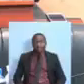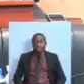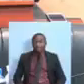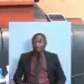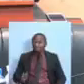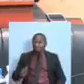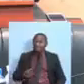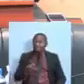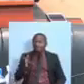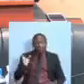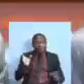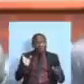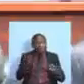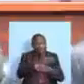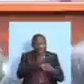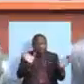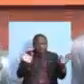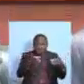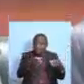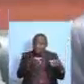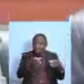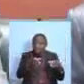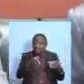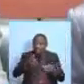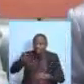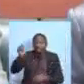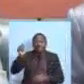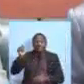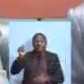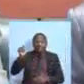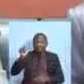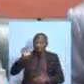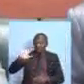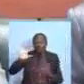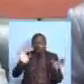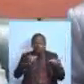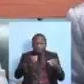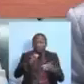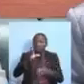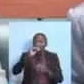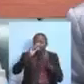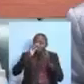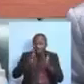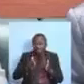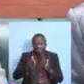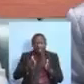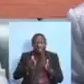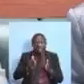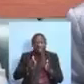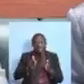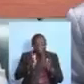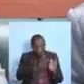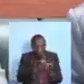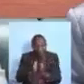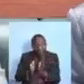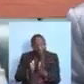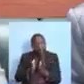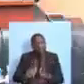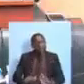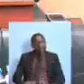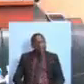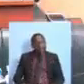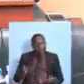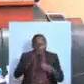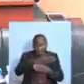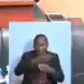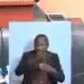the business committee to which I belong, Madam Speaker, which is your committee, has scheduled the business